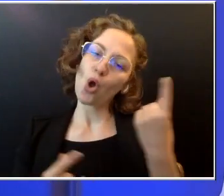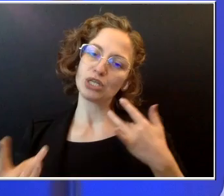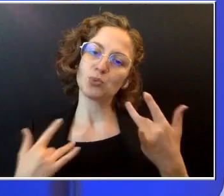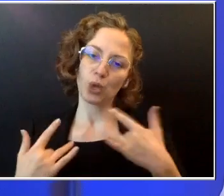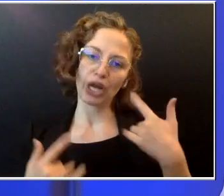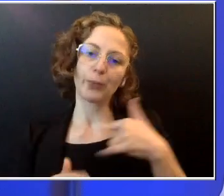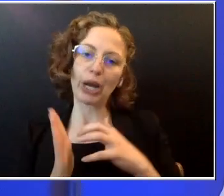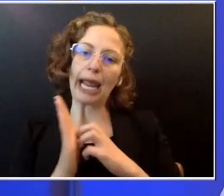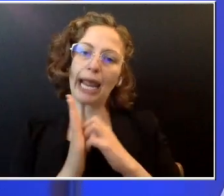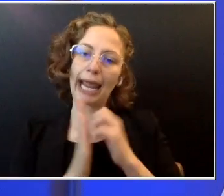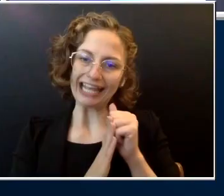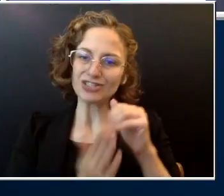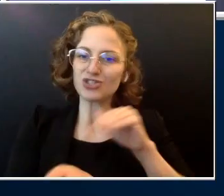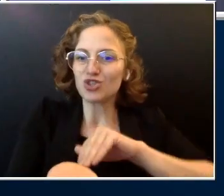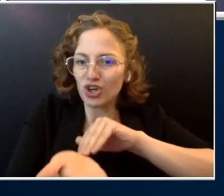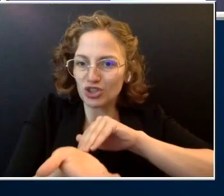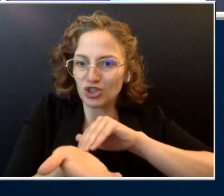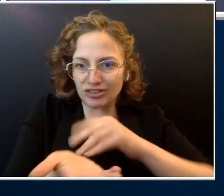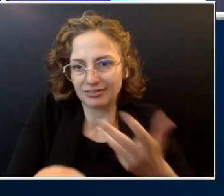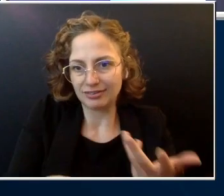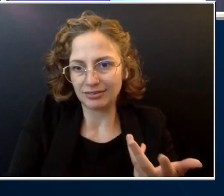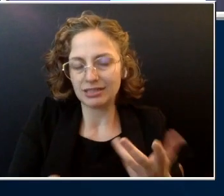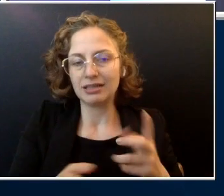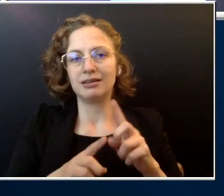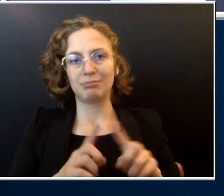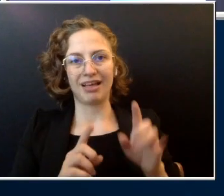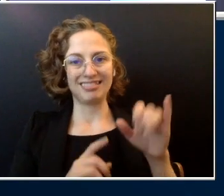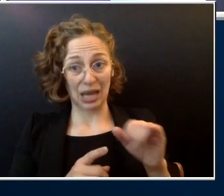going to lose Tim. Kristen, what were your thoughts at the time?